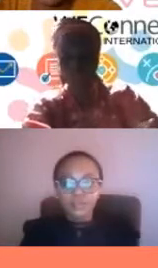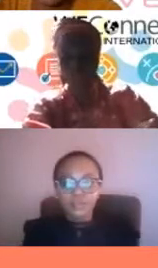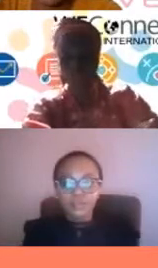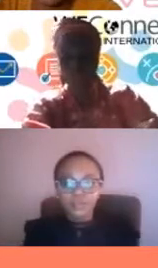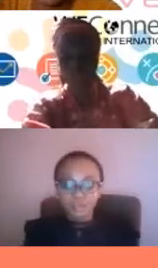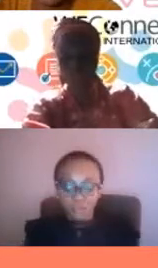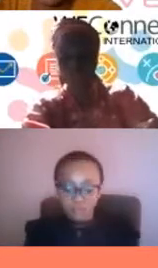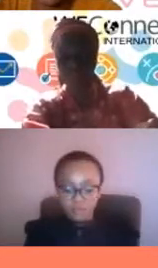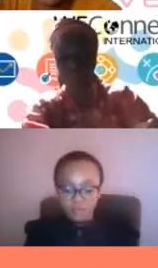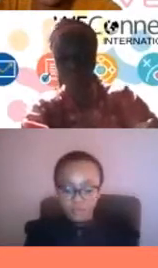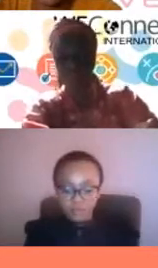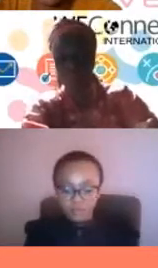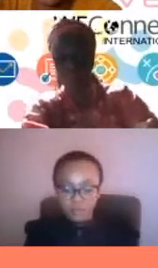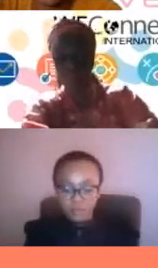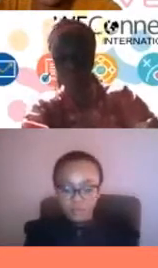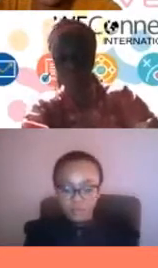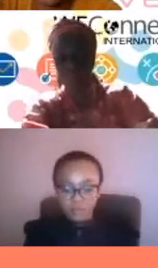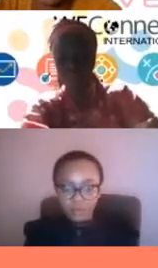joining.